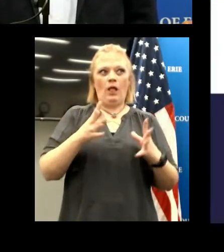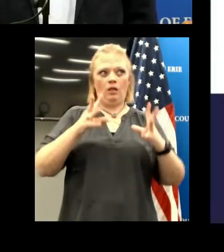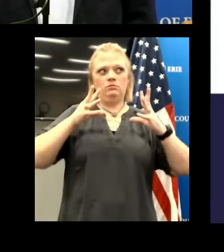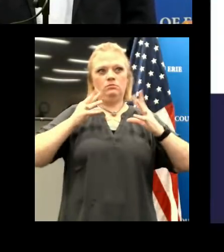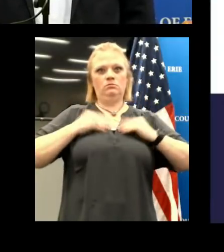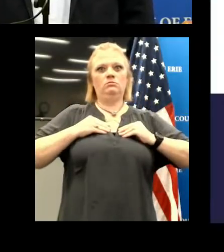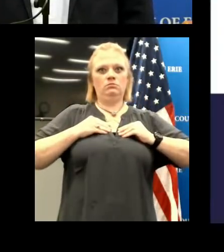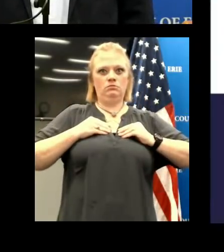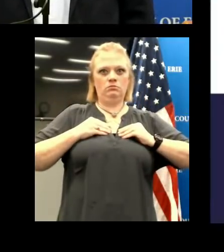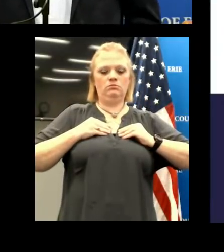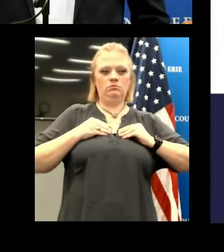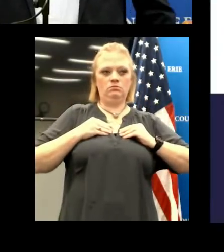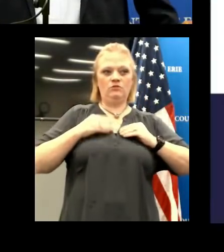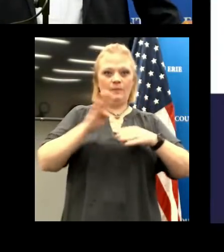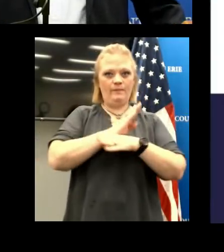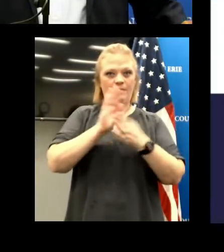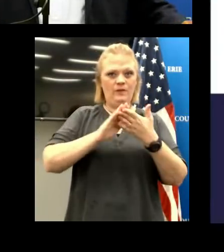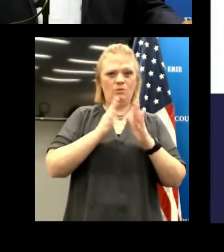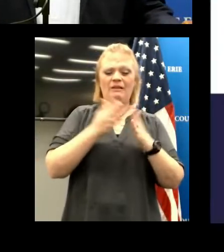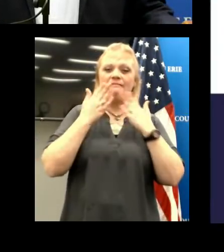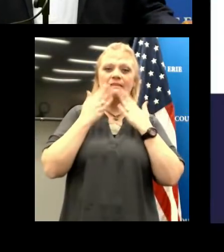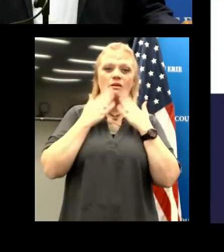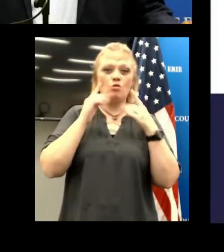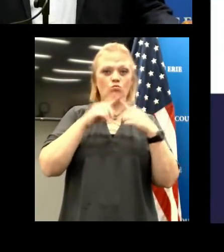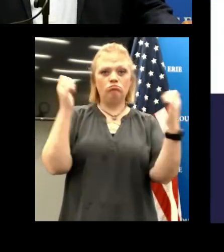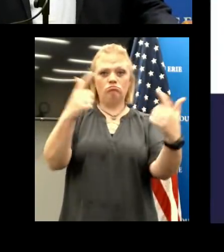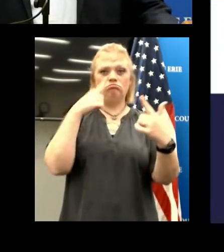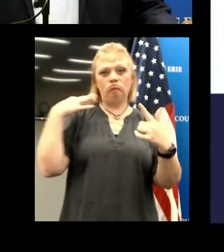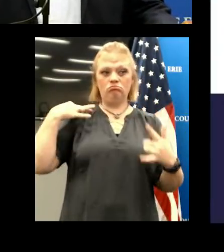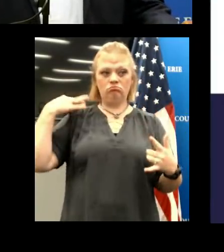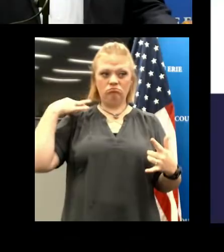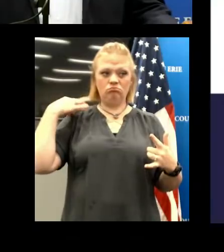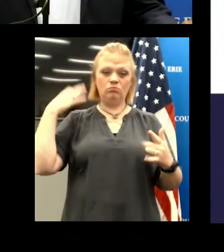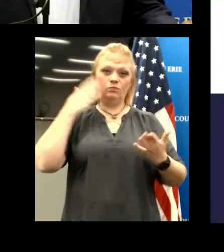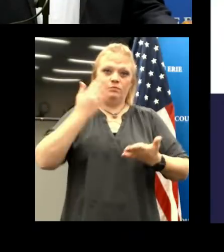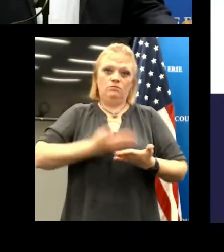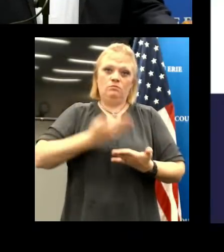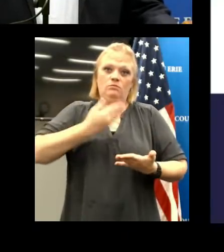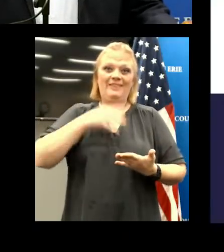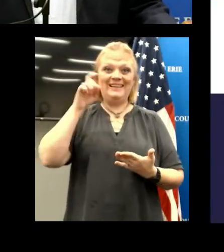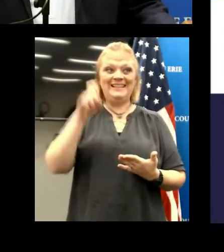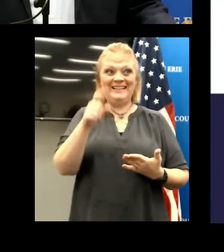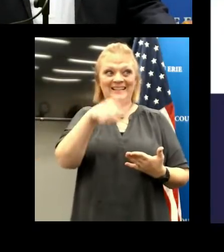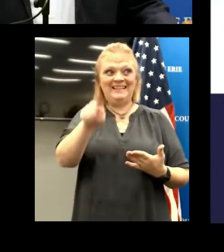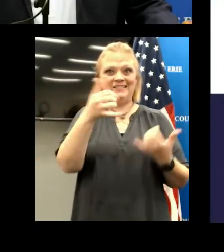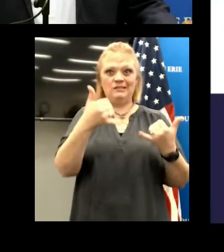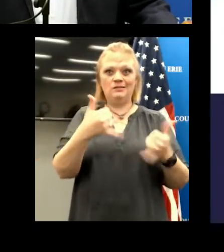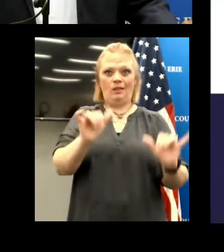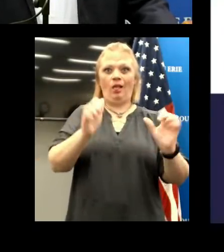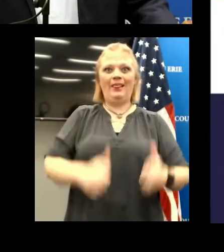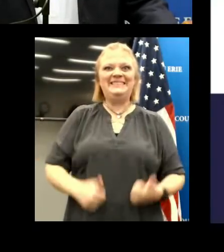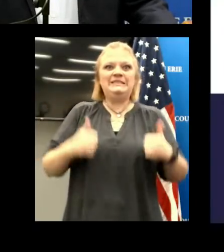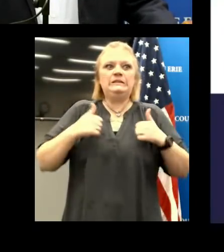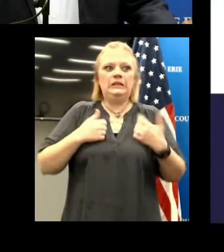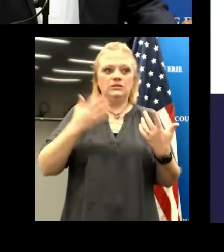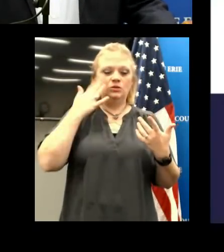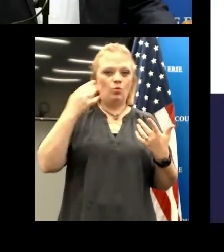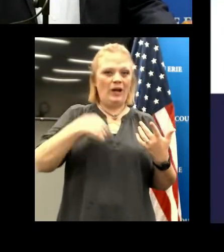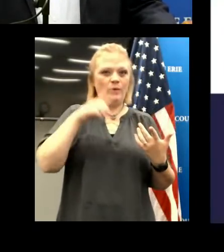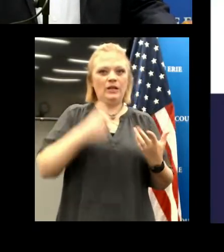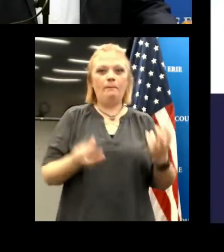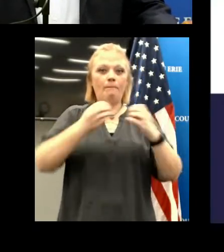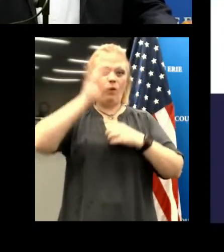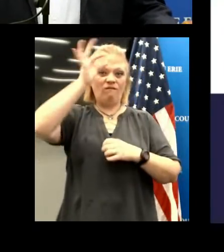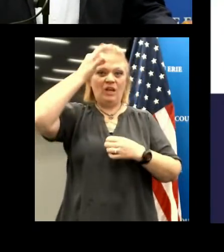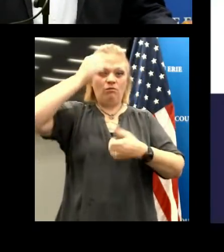community. I want to thank those who applied, and it just goes to show the need that still exists and why we need additional federal assistance